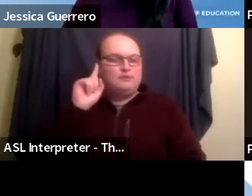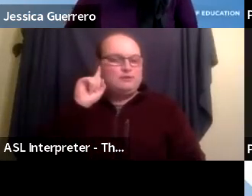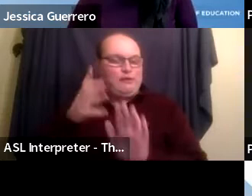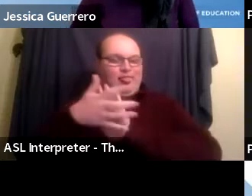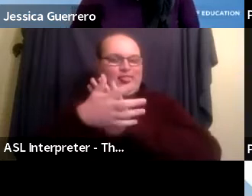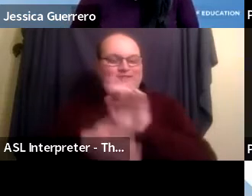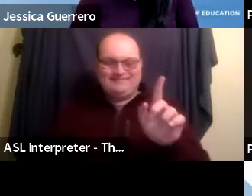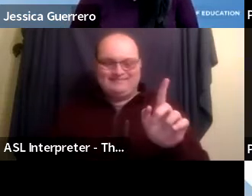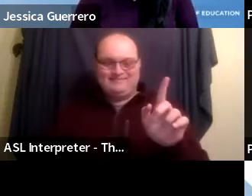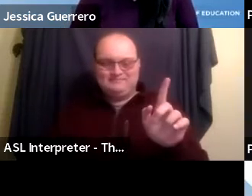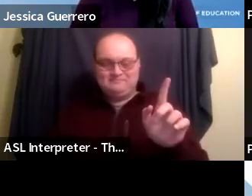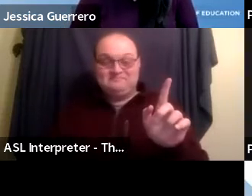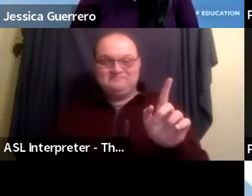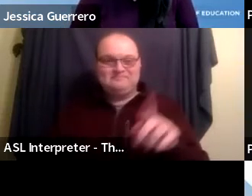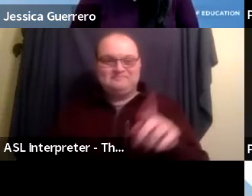Siga, señora, por favor.